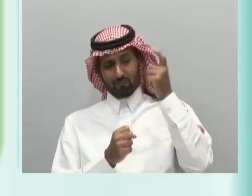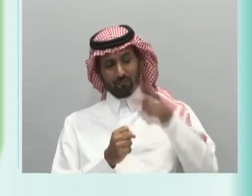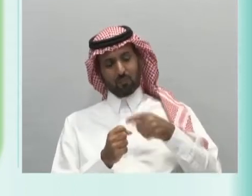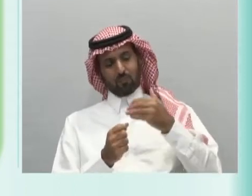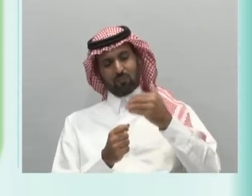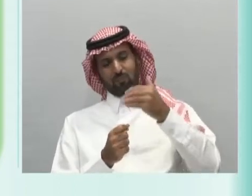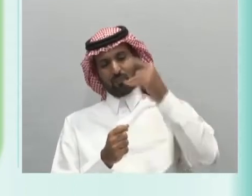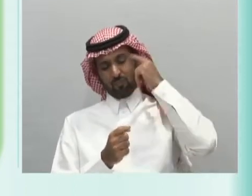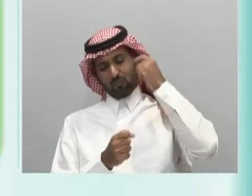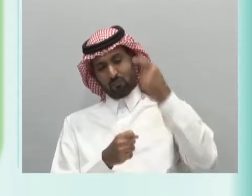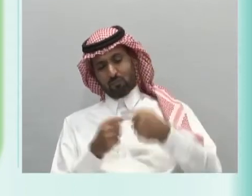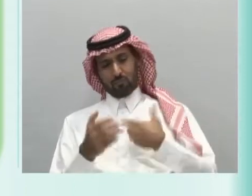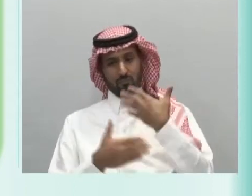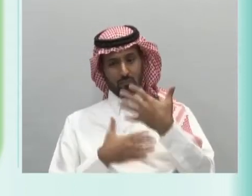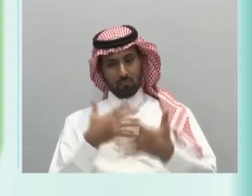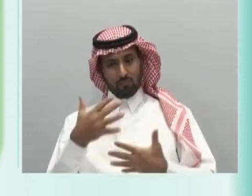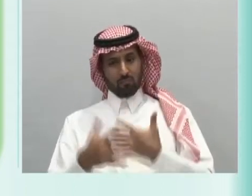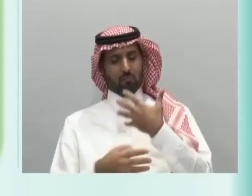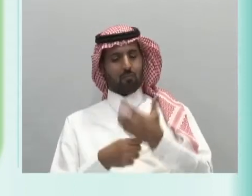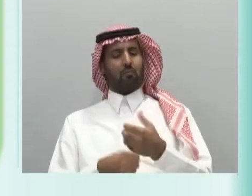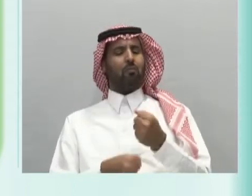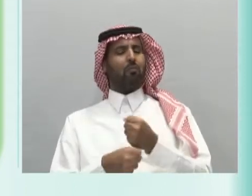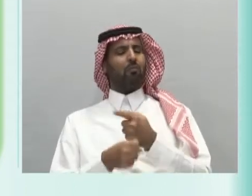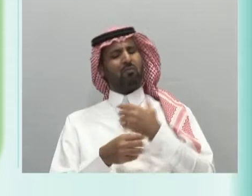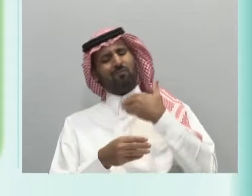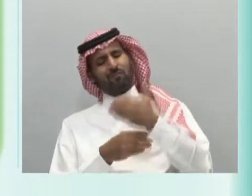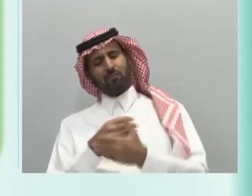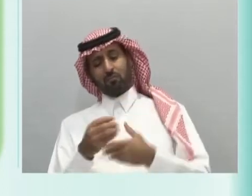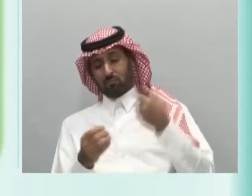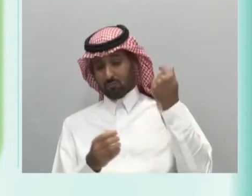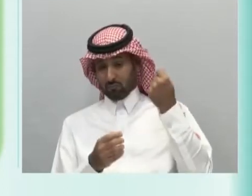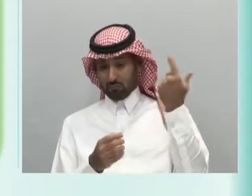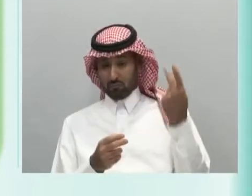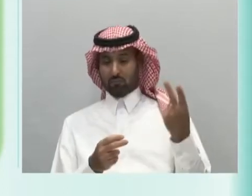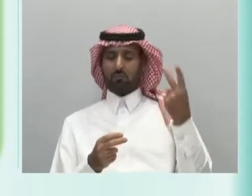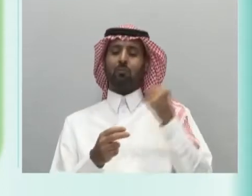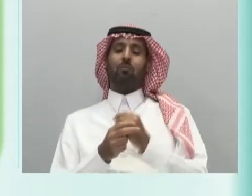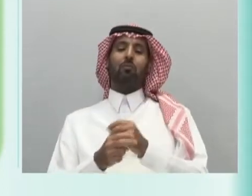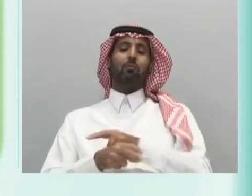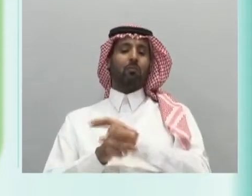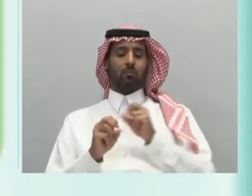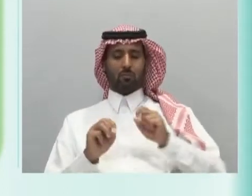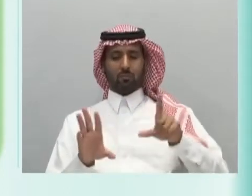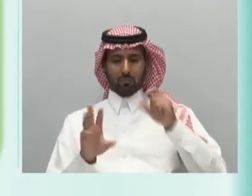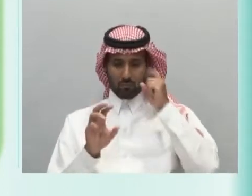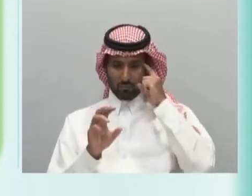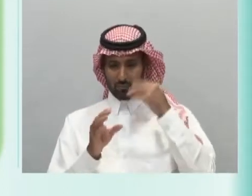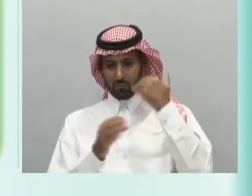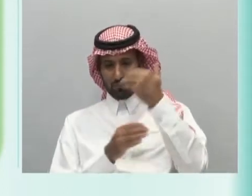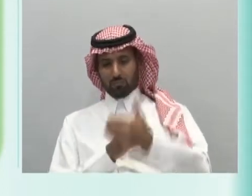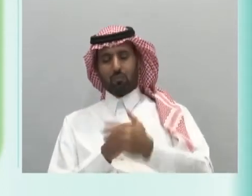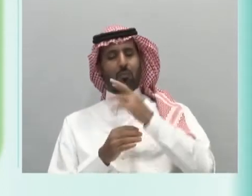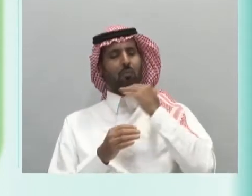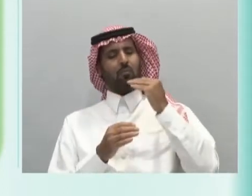the whole activities will be taken in 2 weeks as usual. Okay, and also we're going to talk about adverbs of